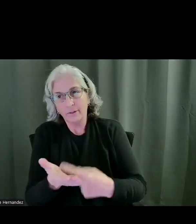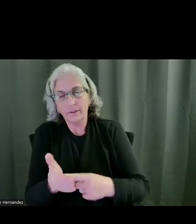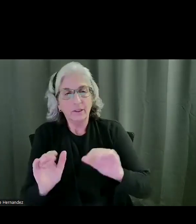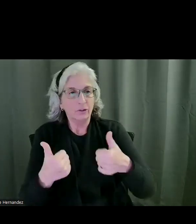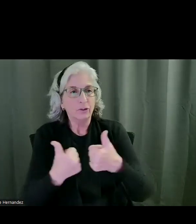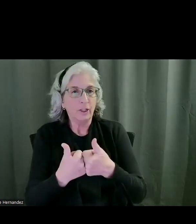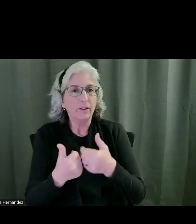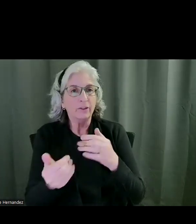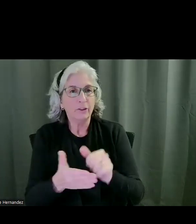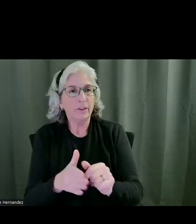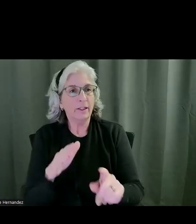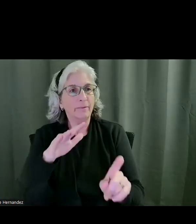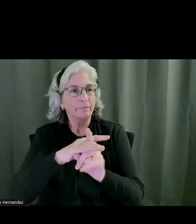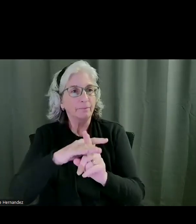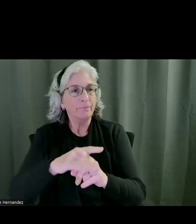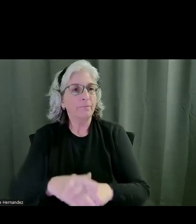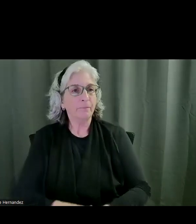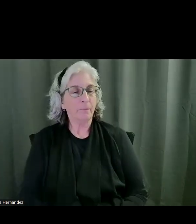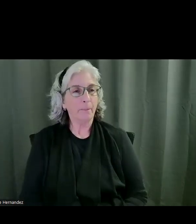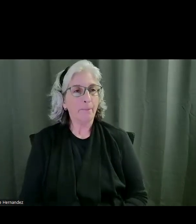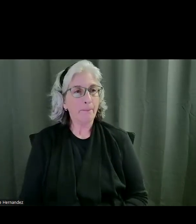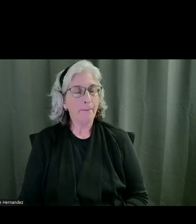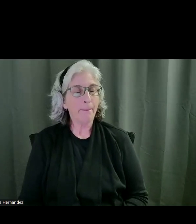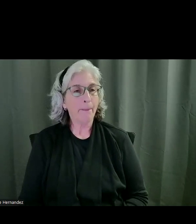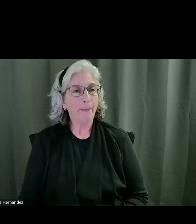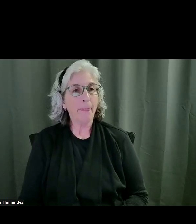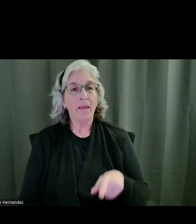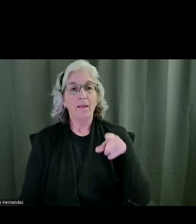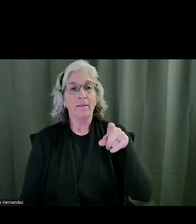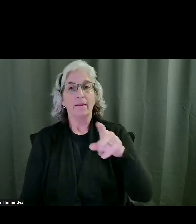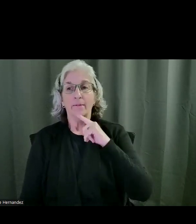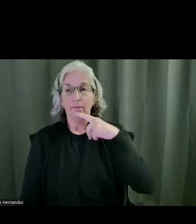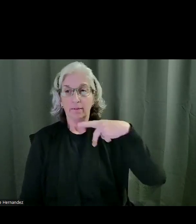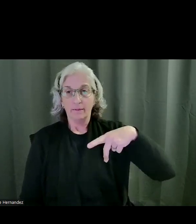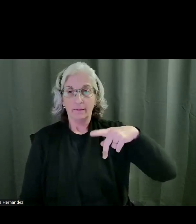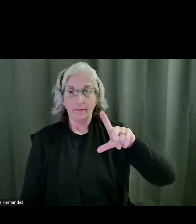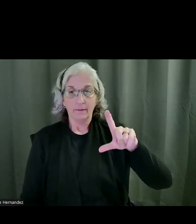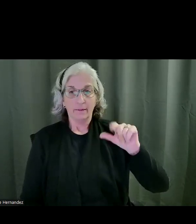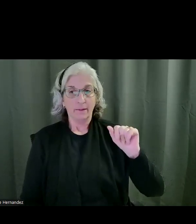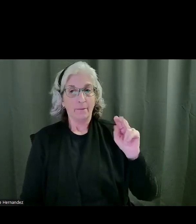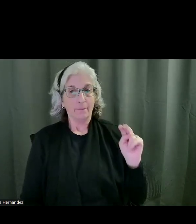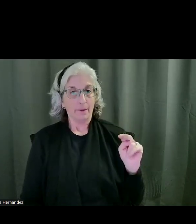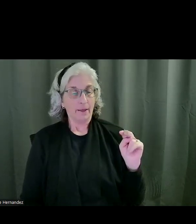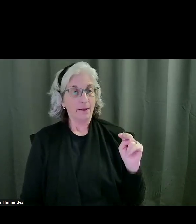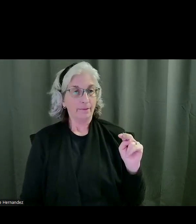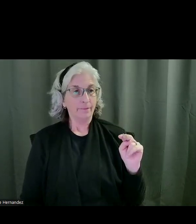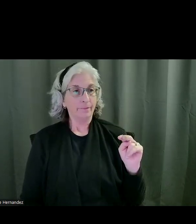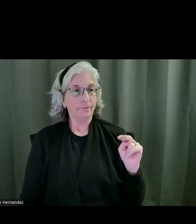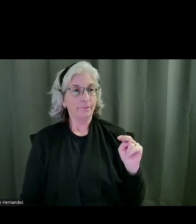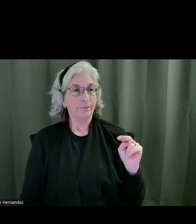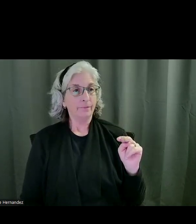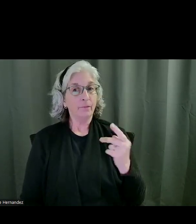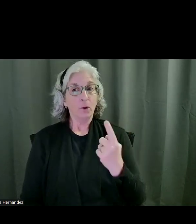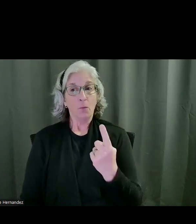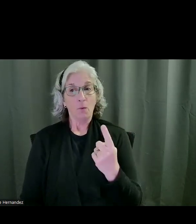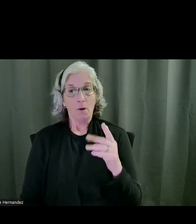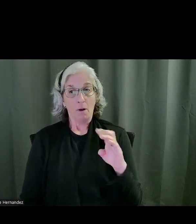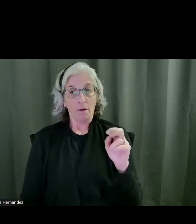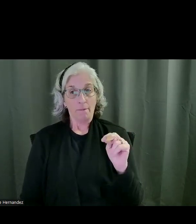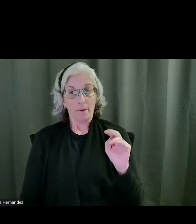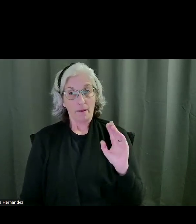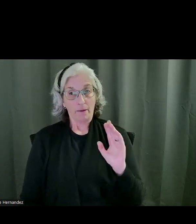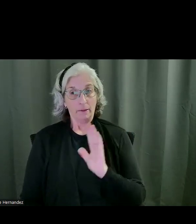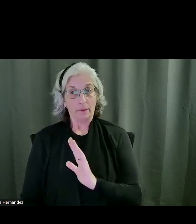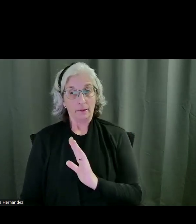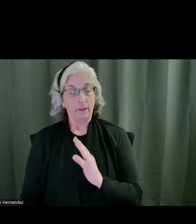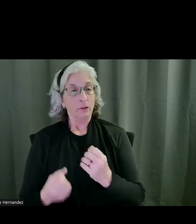All right. So here you see the plan. So one of Ben's support needs